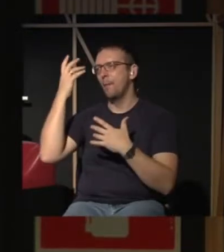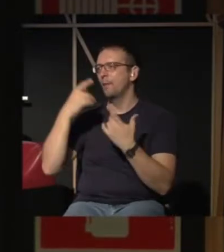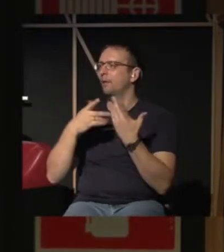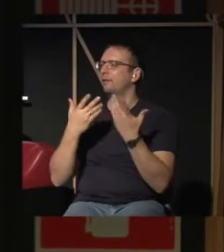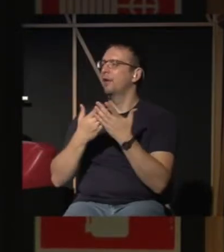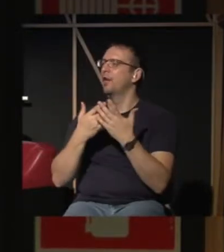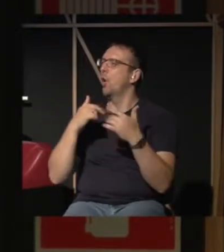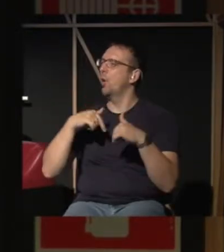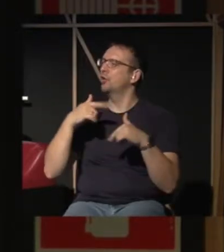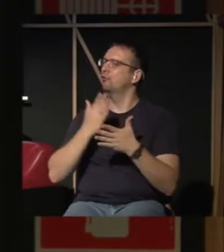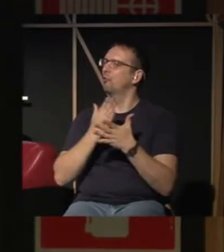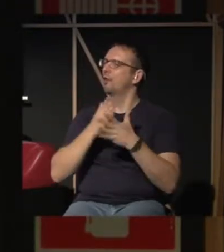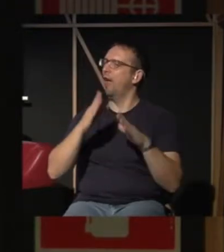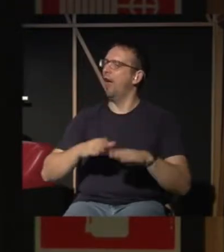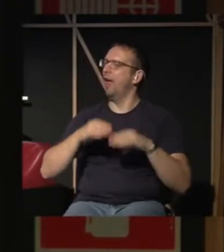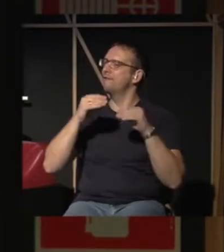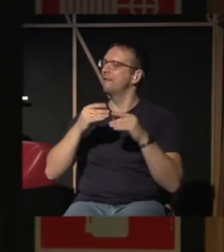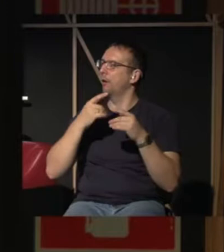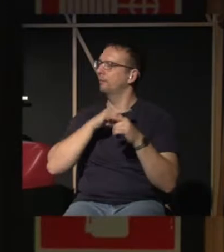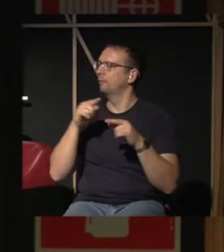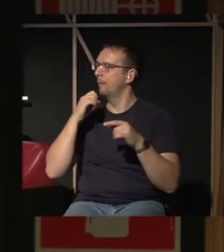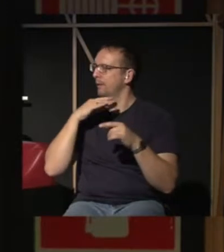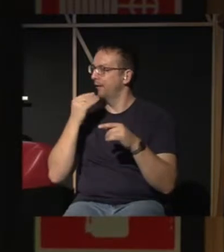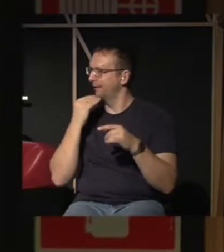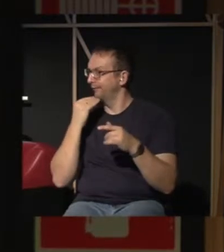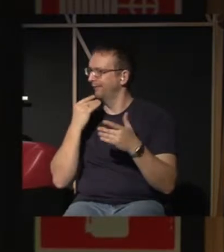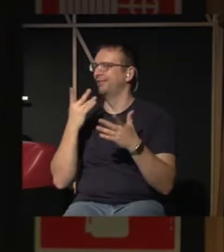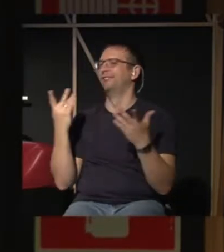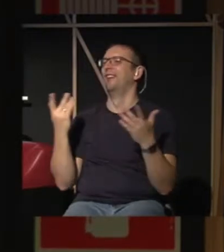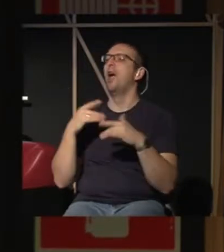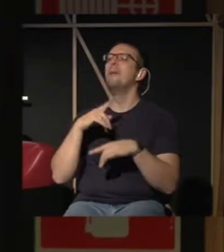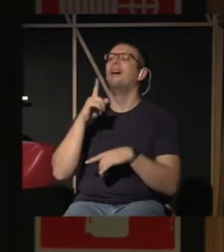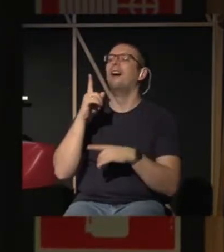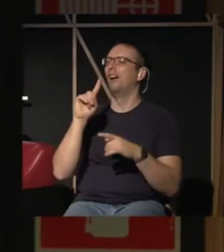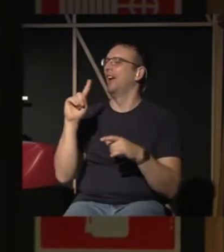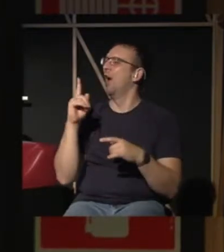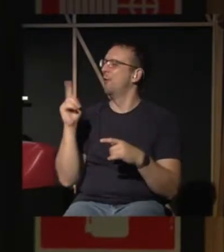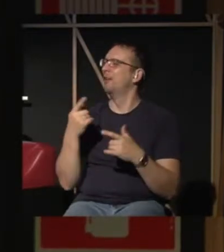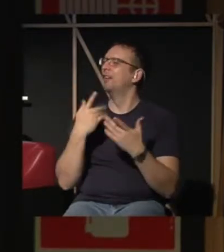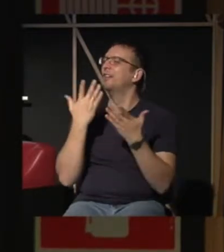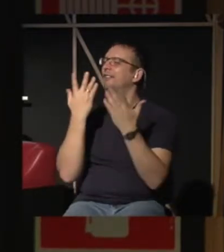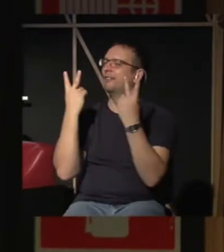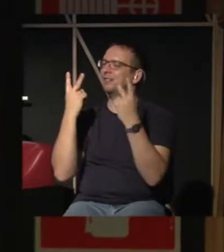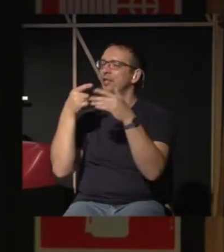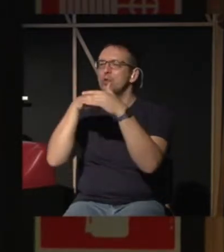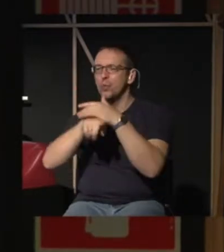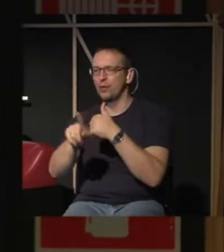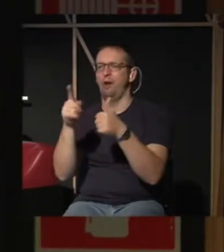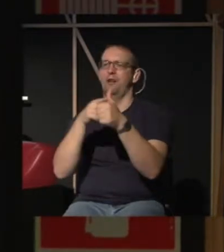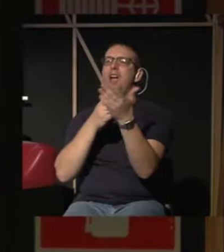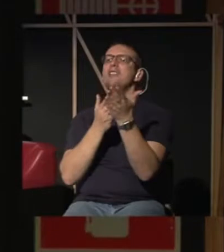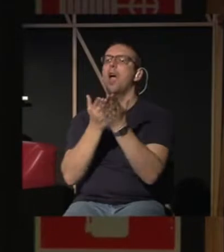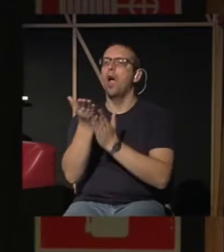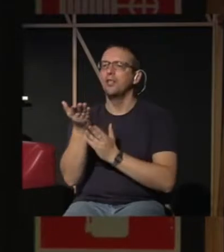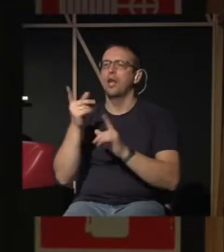sees sustainability and also accessibility is that it is a non-ending journey. That even though we have achieved more